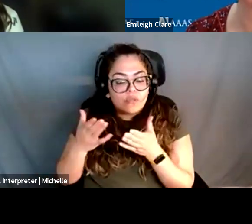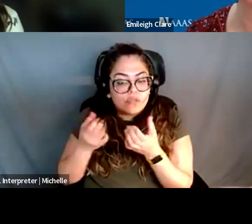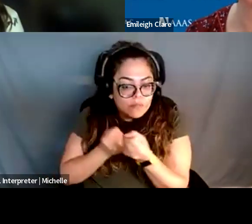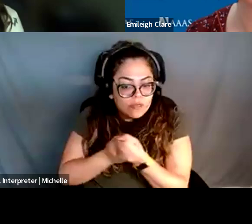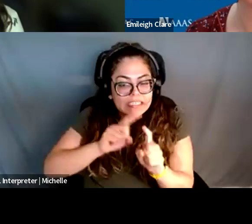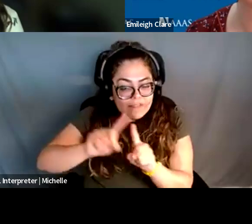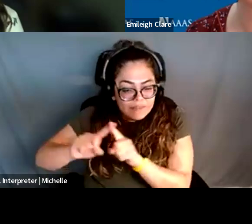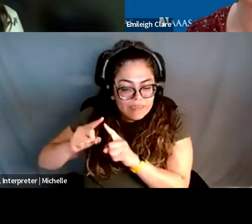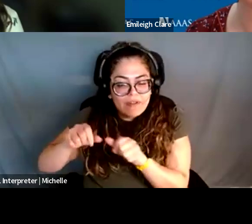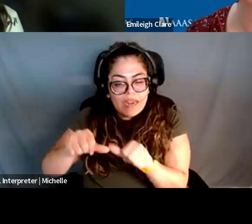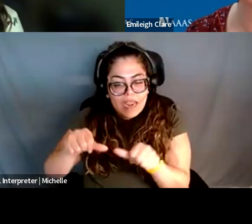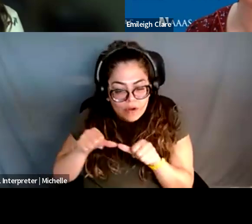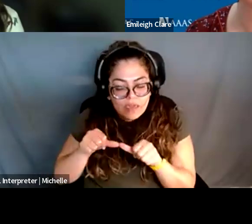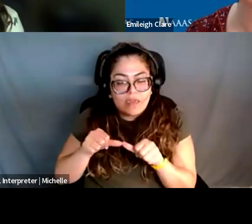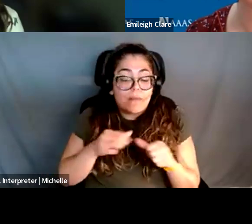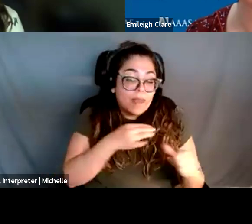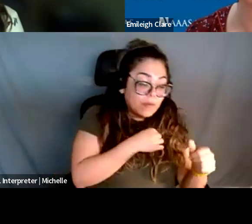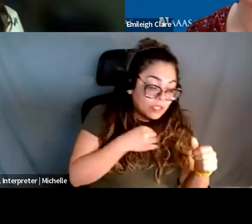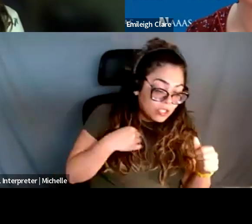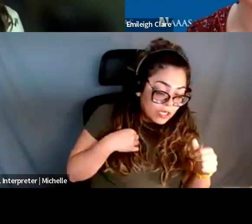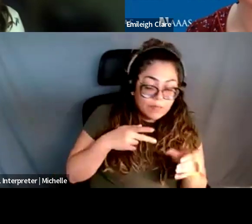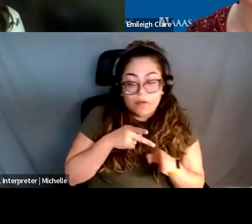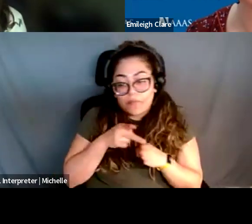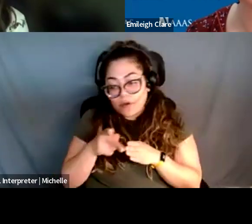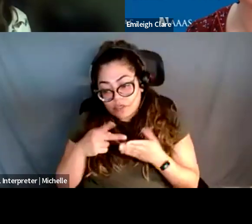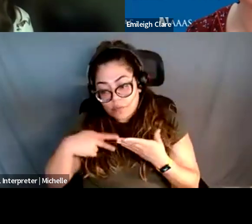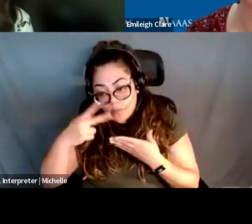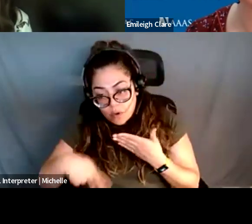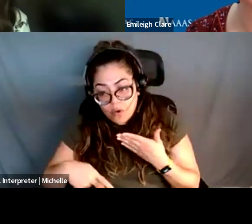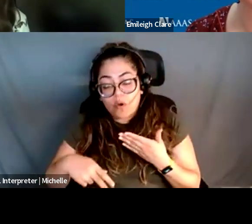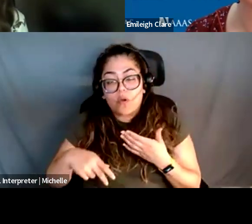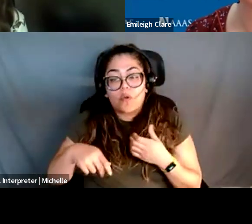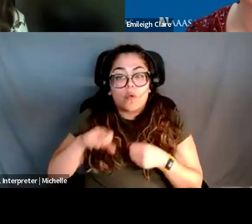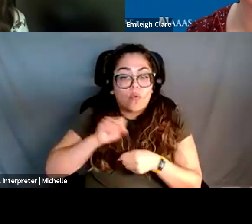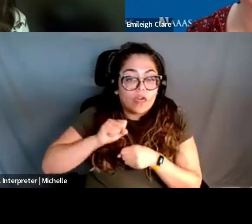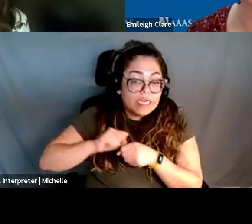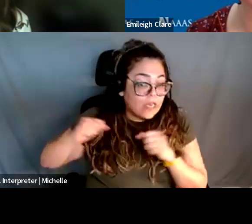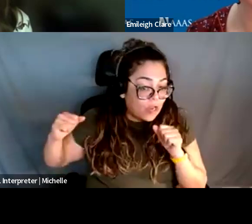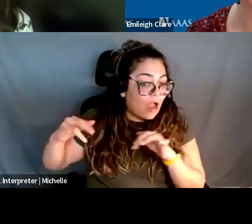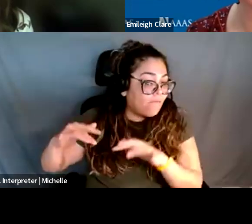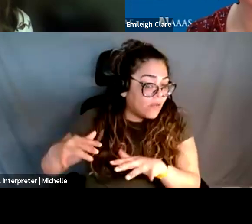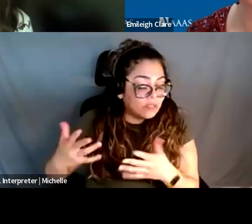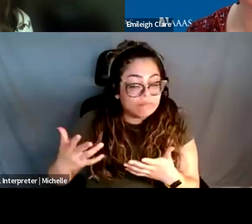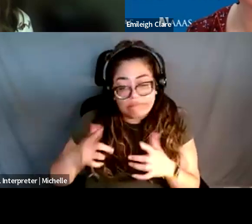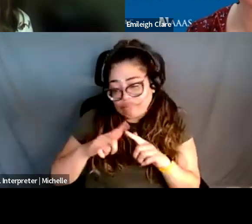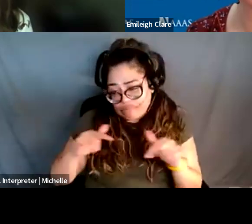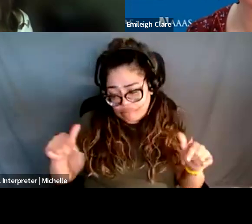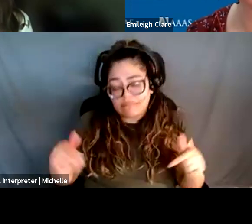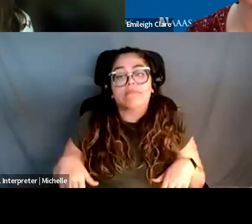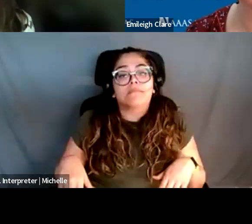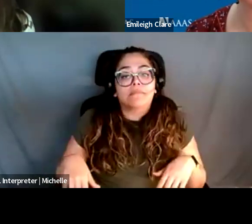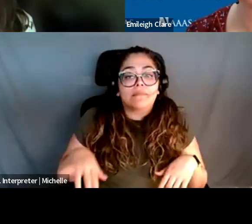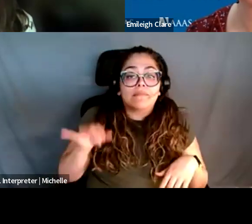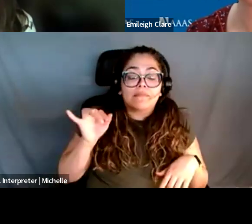that's membership or our professional programming or working on our conference. And like was said, those